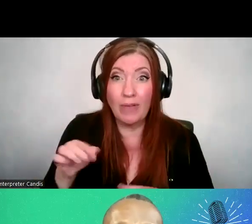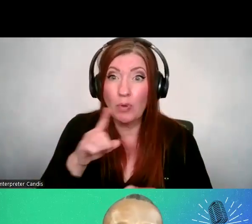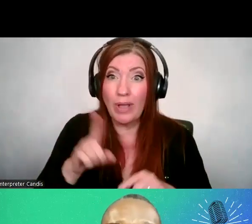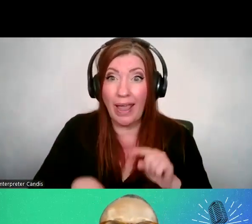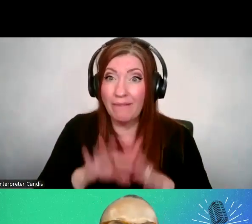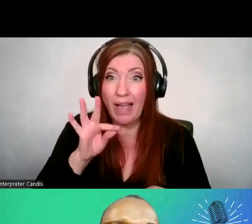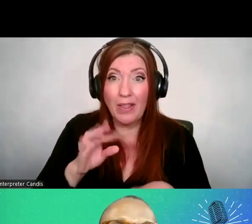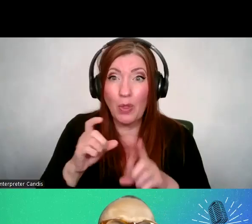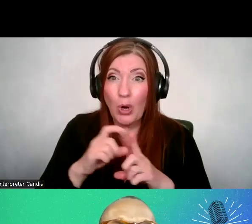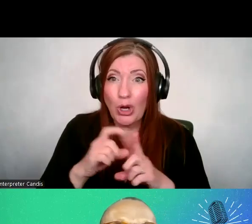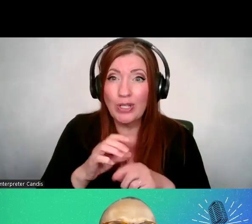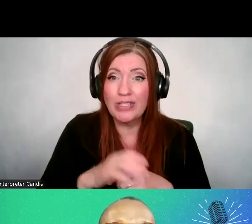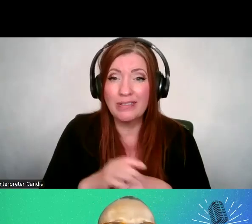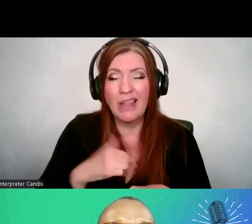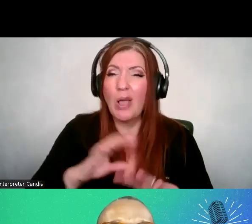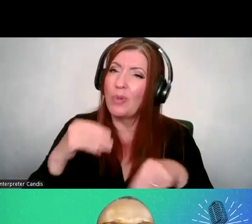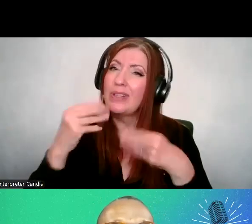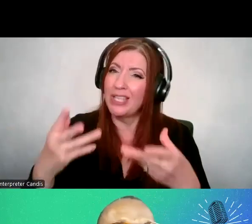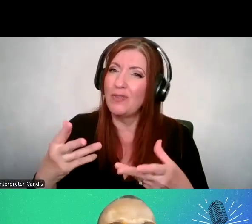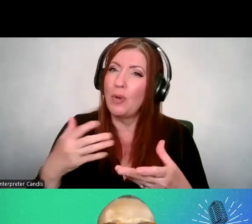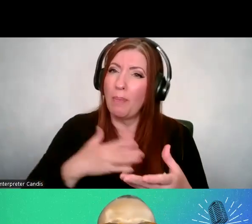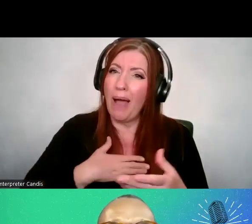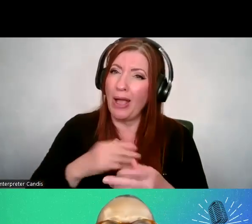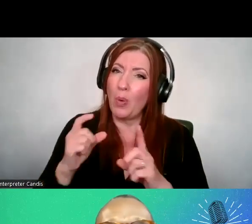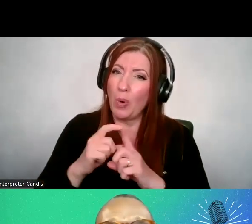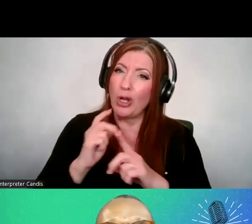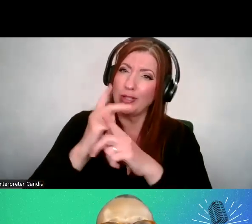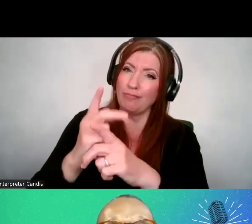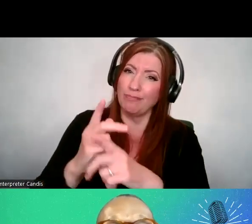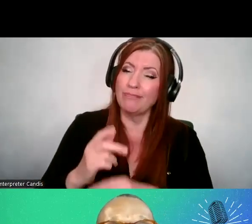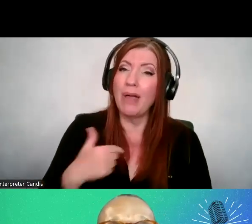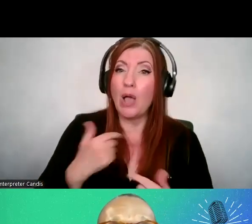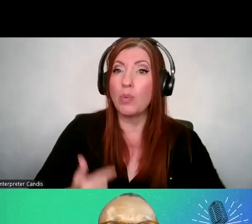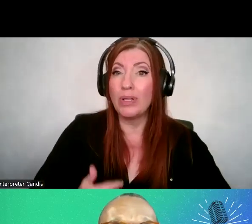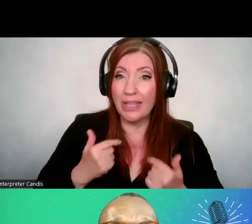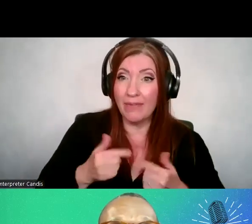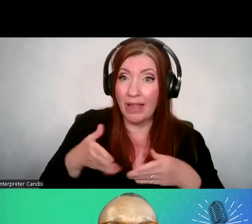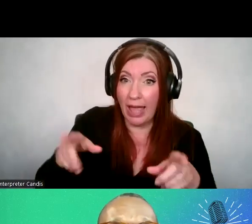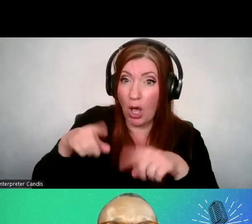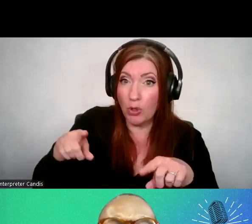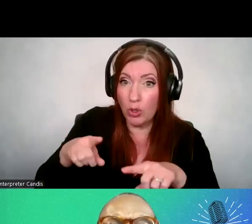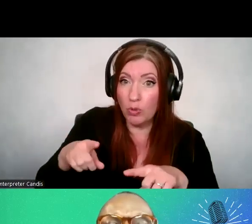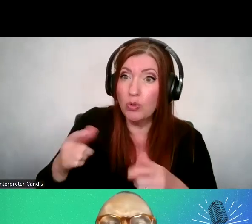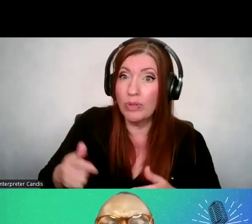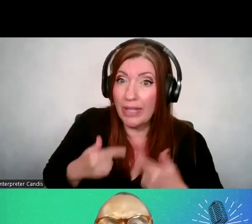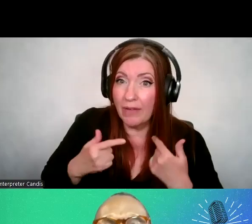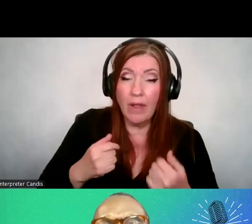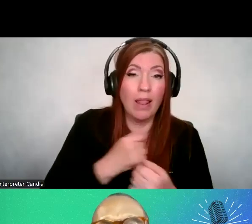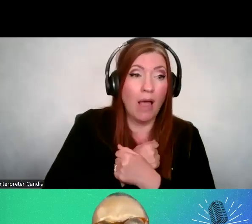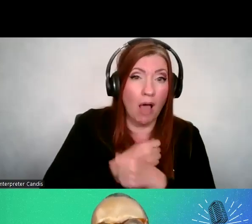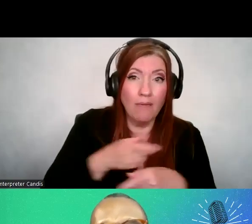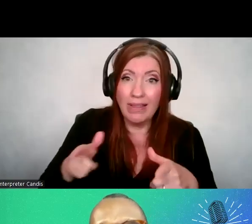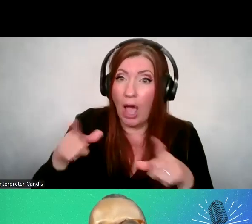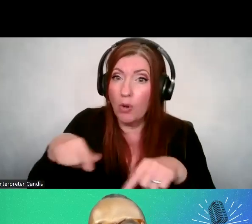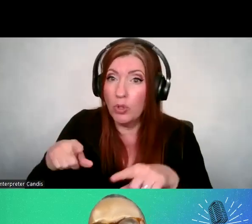words, I will lend you mine. I will live and let live, love and let love. I will show compassion